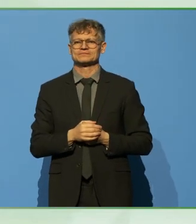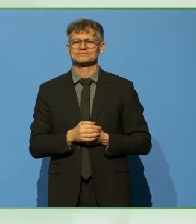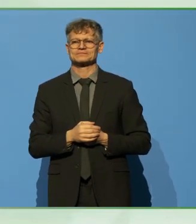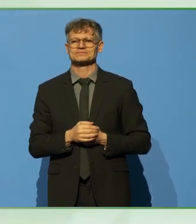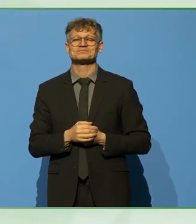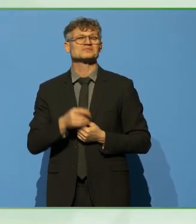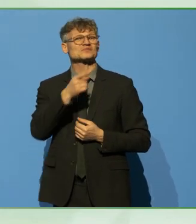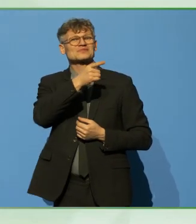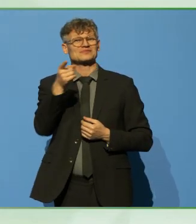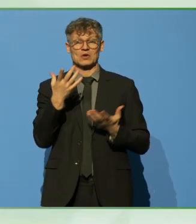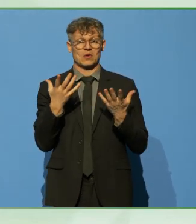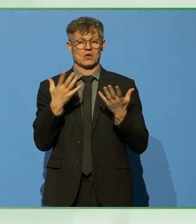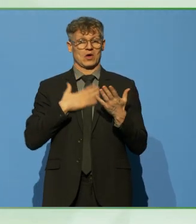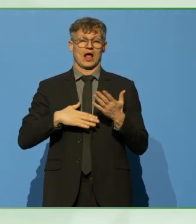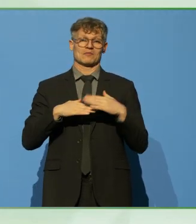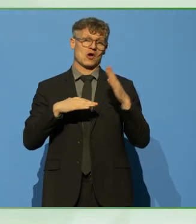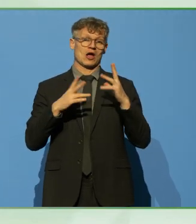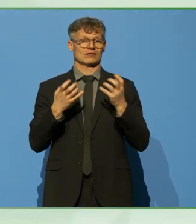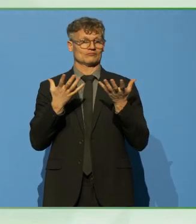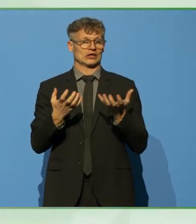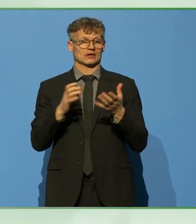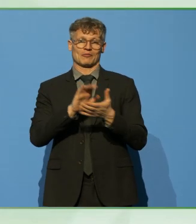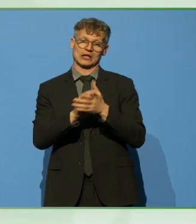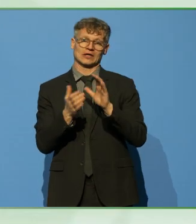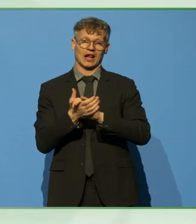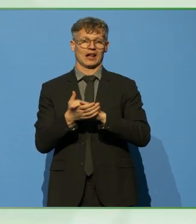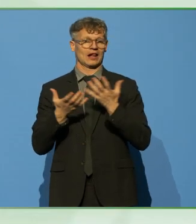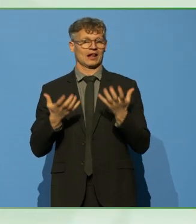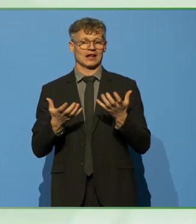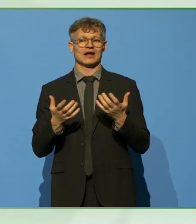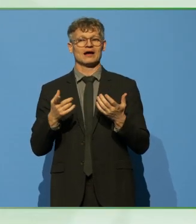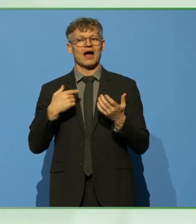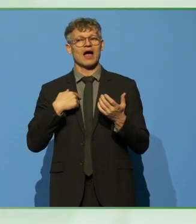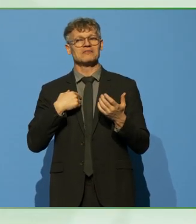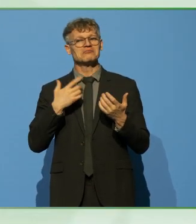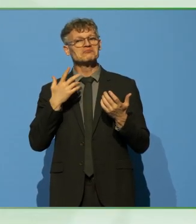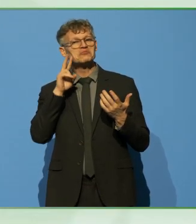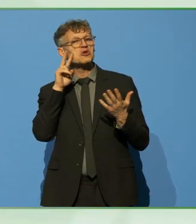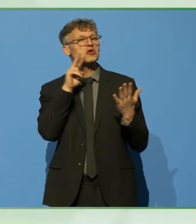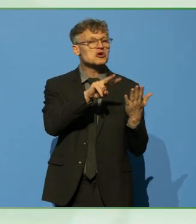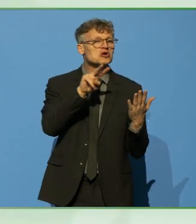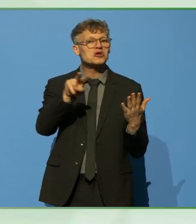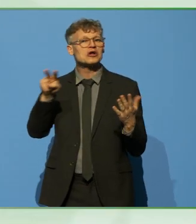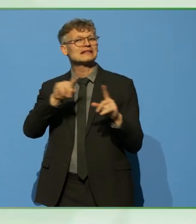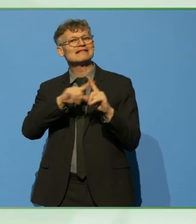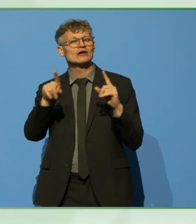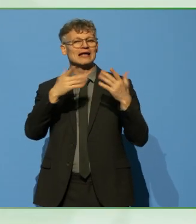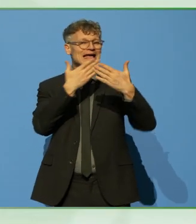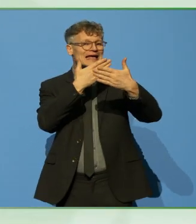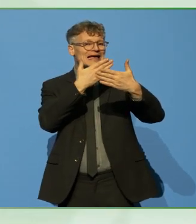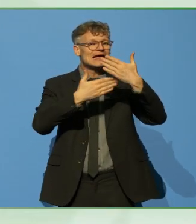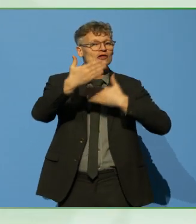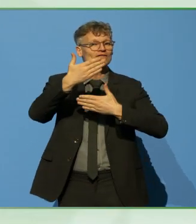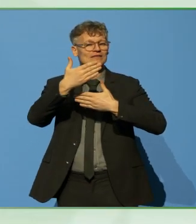like to talk about interfaces, mentioned before as well. And they need to be able to work with